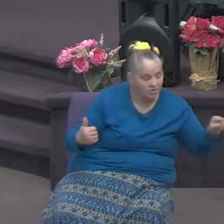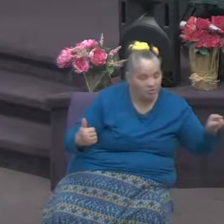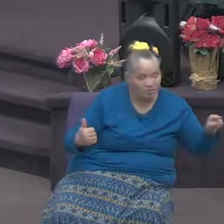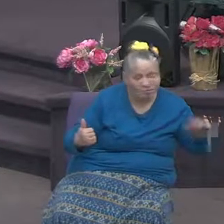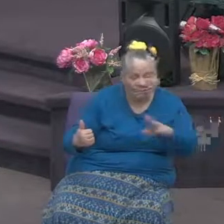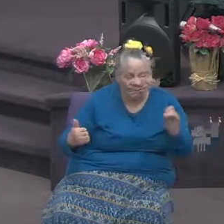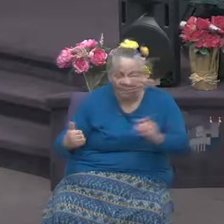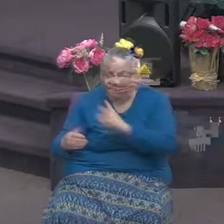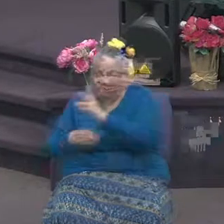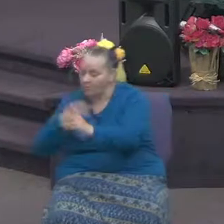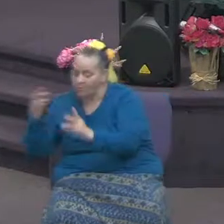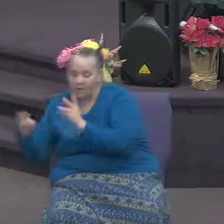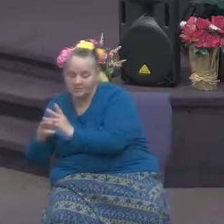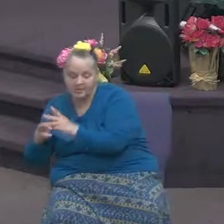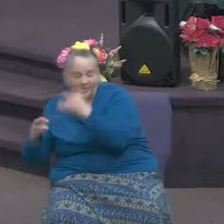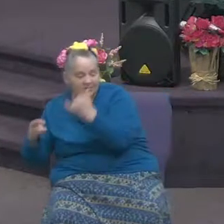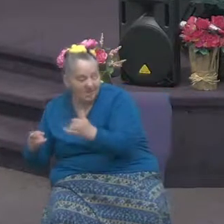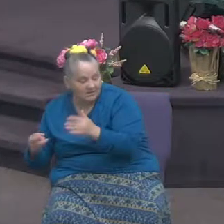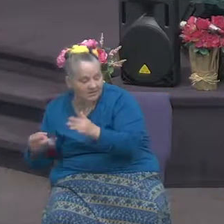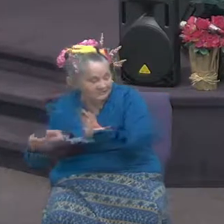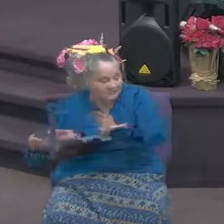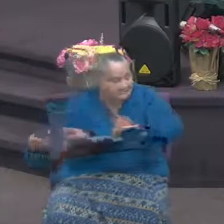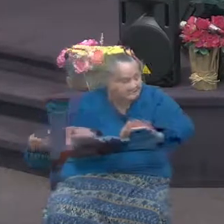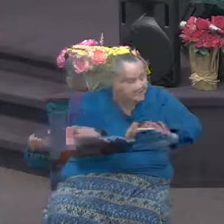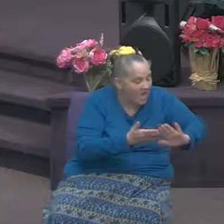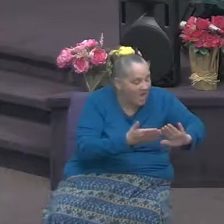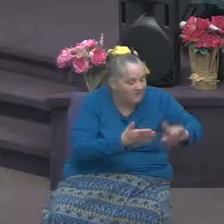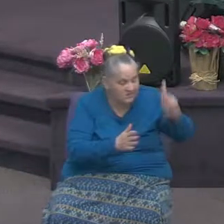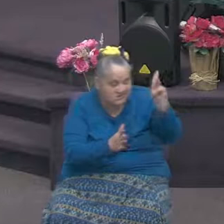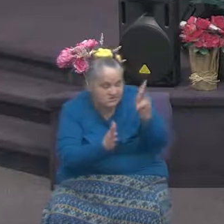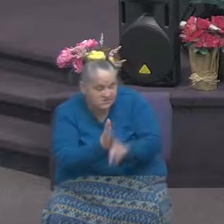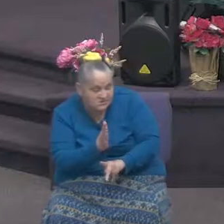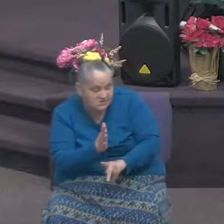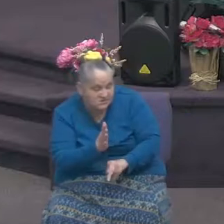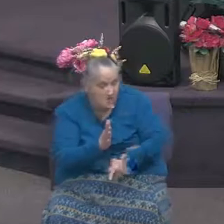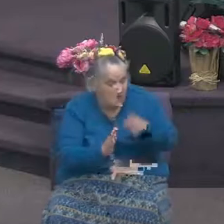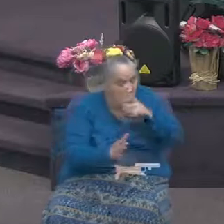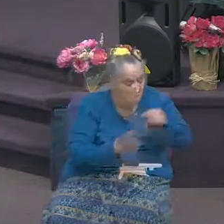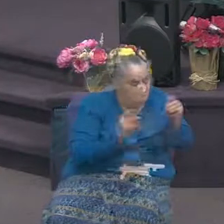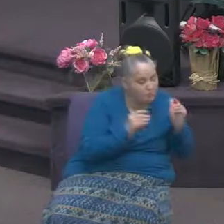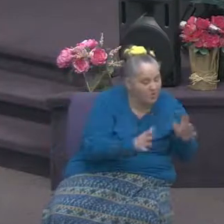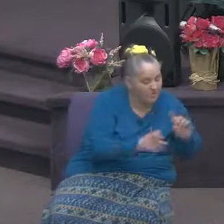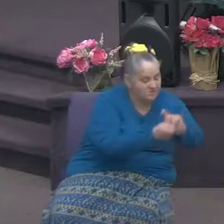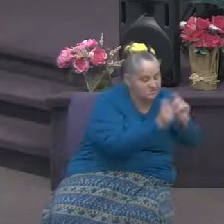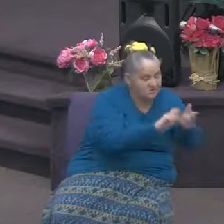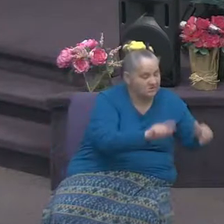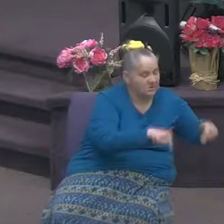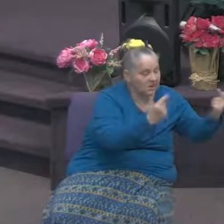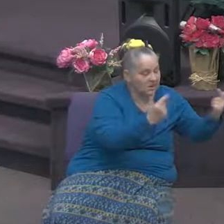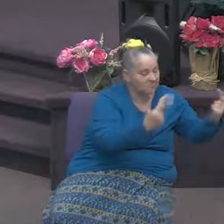world. You are now supposed to cleanse, mortify your deeds, change your life.